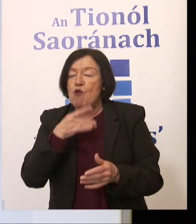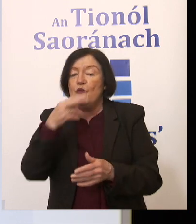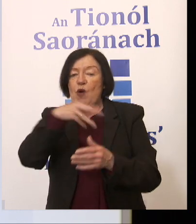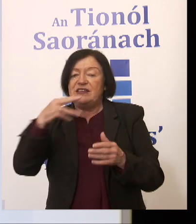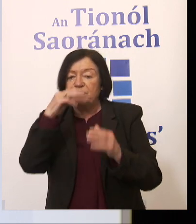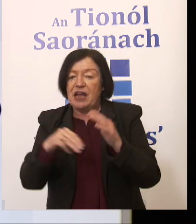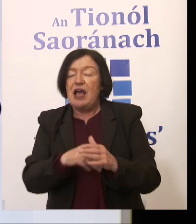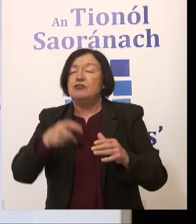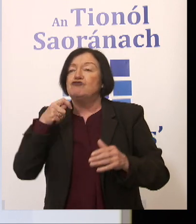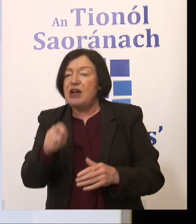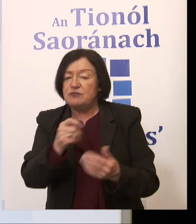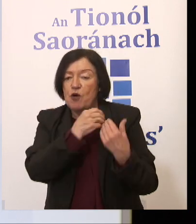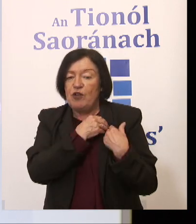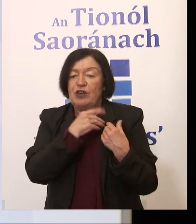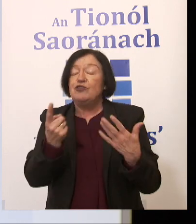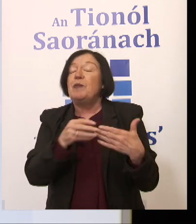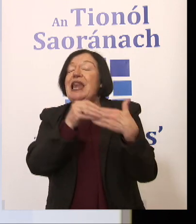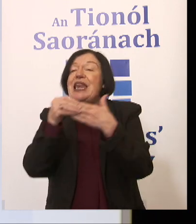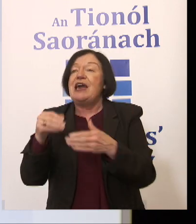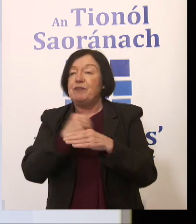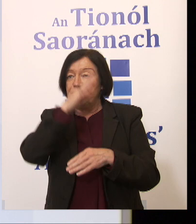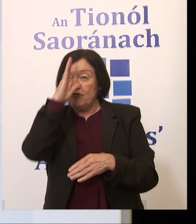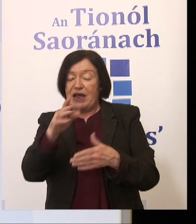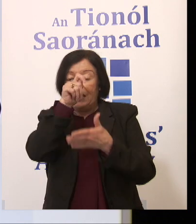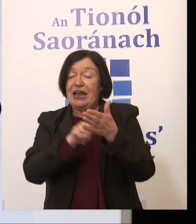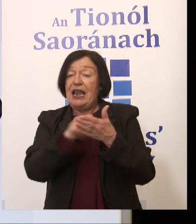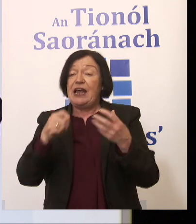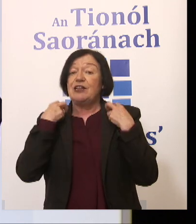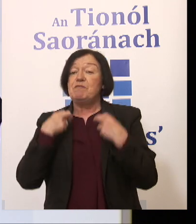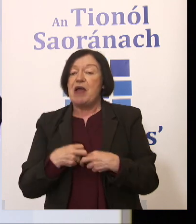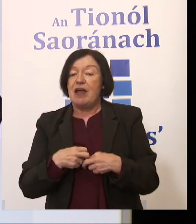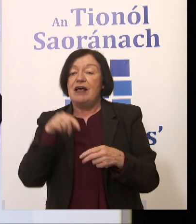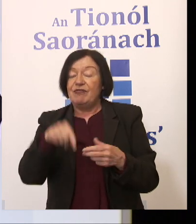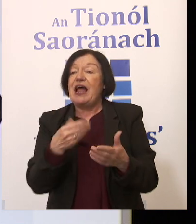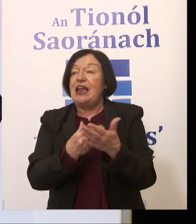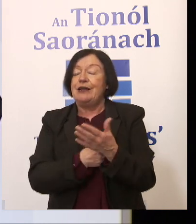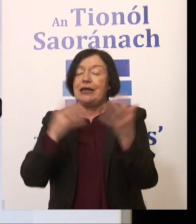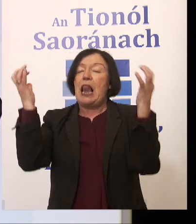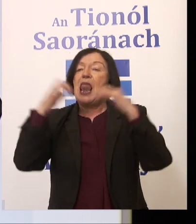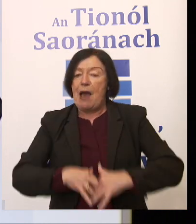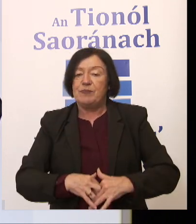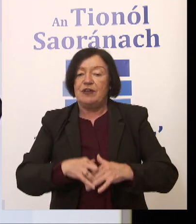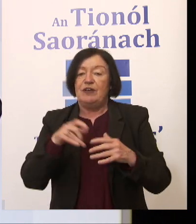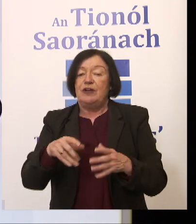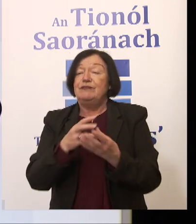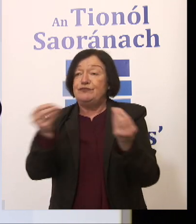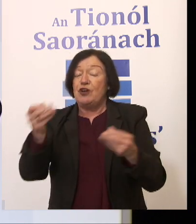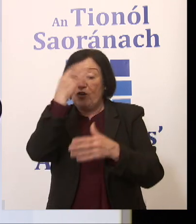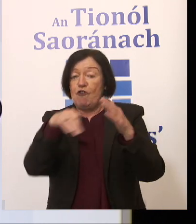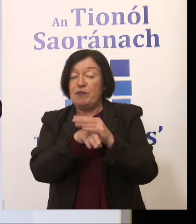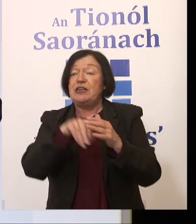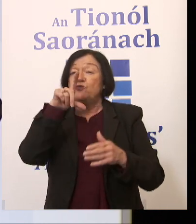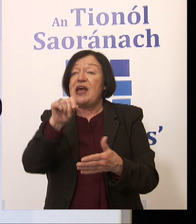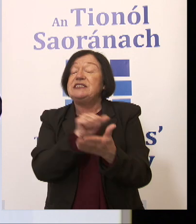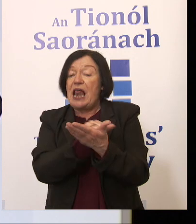transport responsibilities to be led by a directly elected mayor. That legislation collapsed with the dissolution of the Doyle in